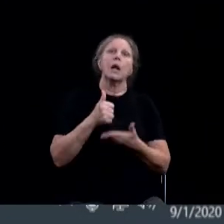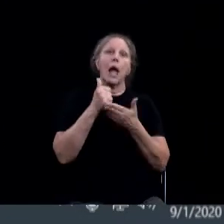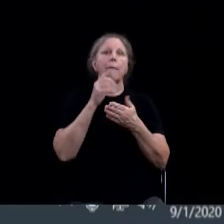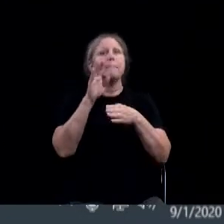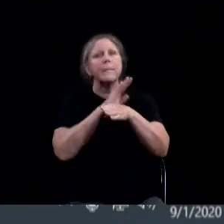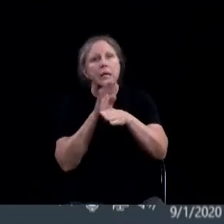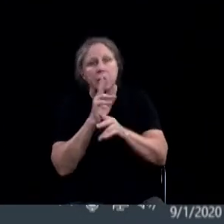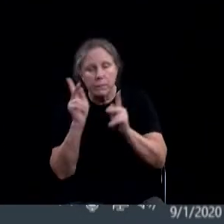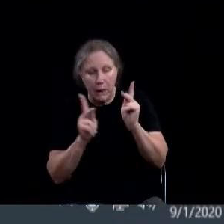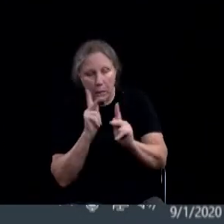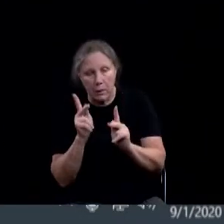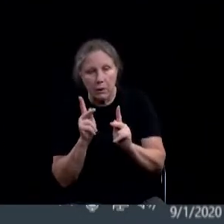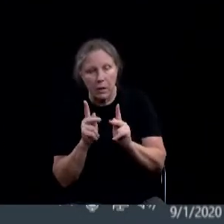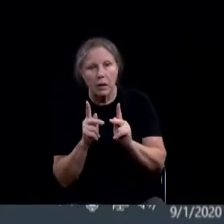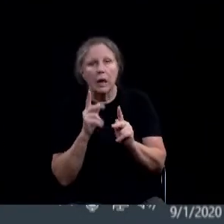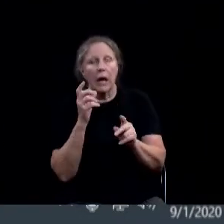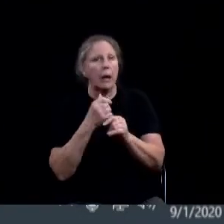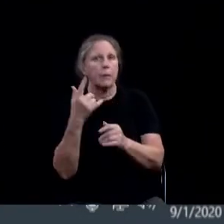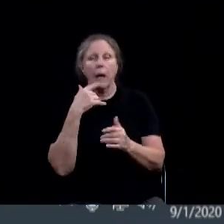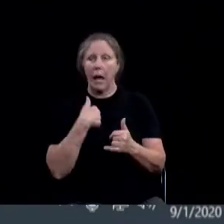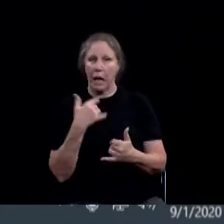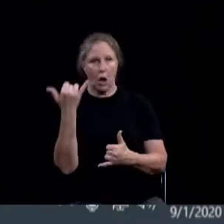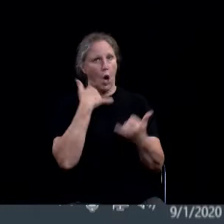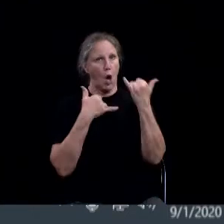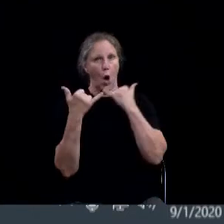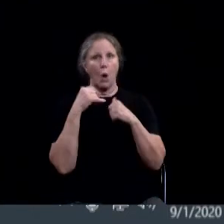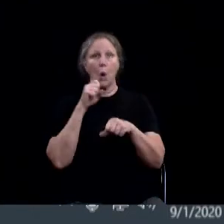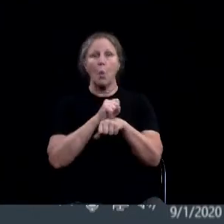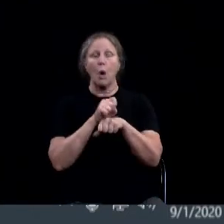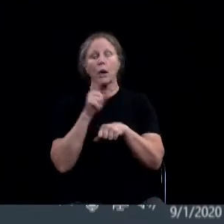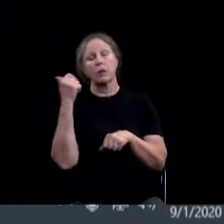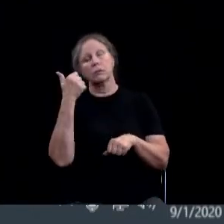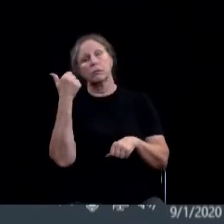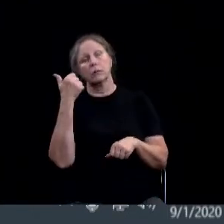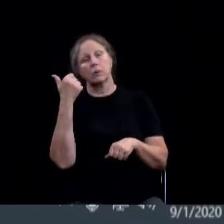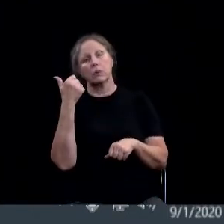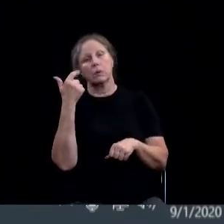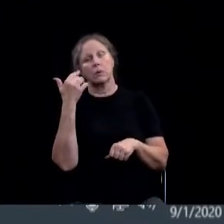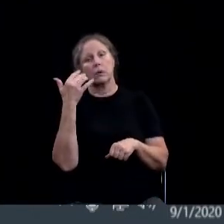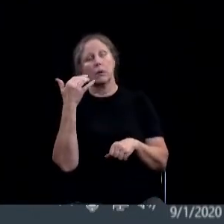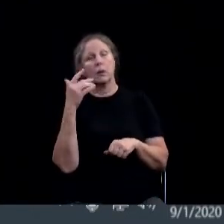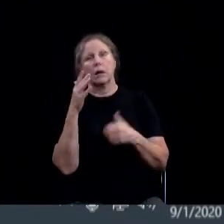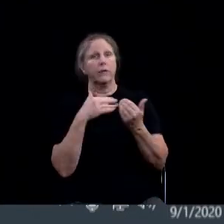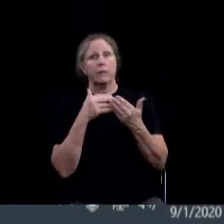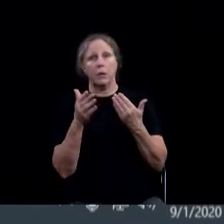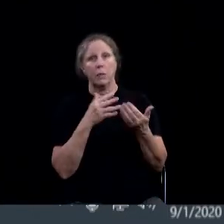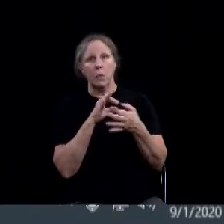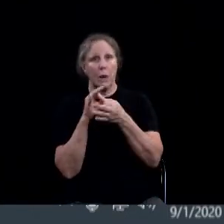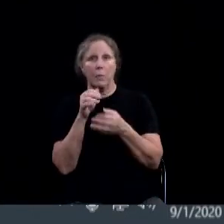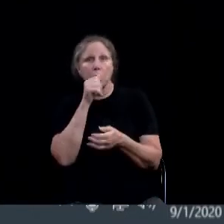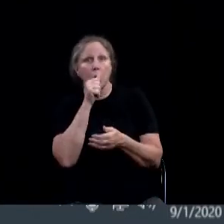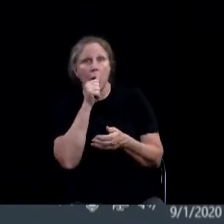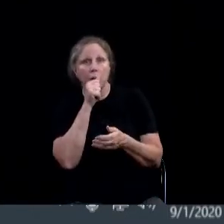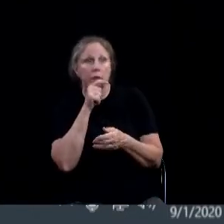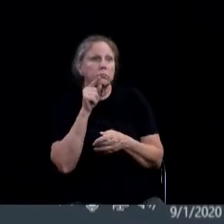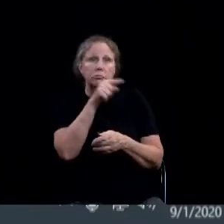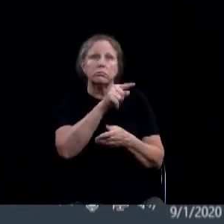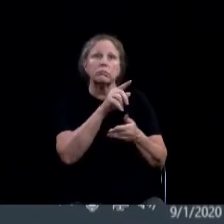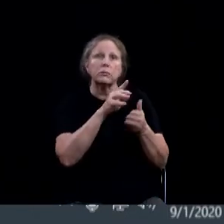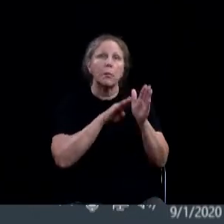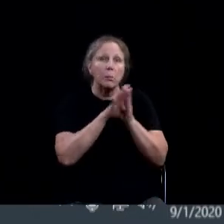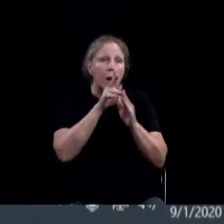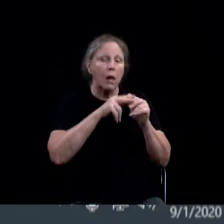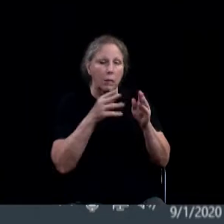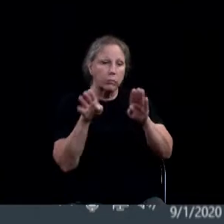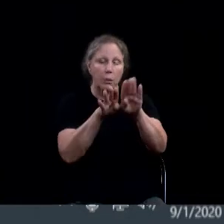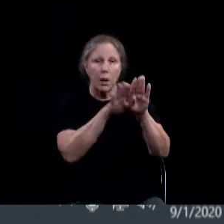when work begins to happen, even in regards to private development downtown, because streets get closed or, road work is